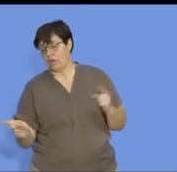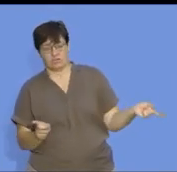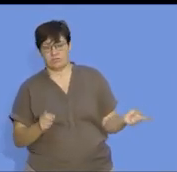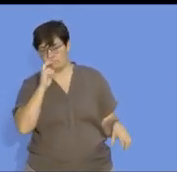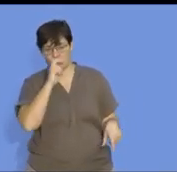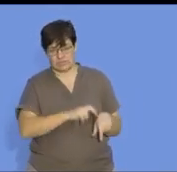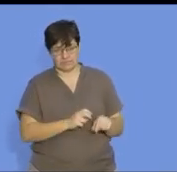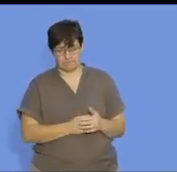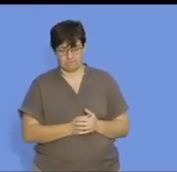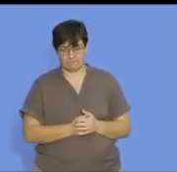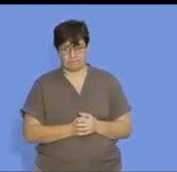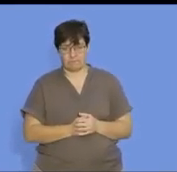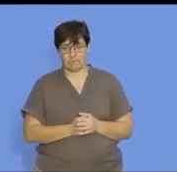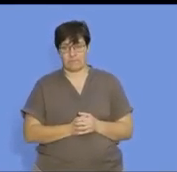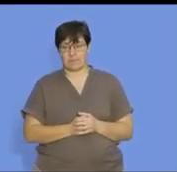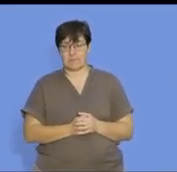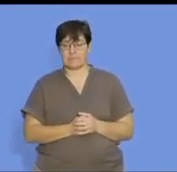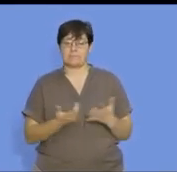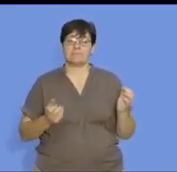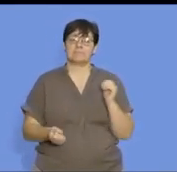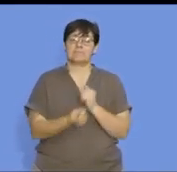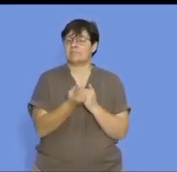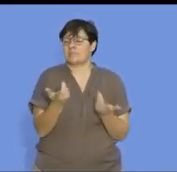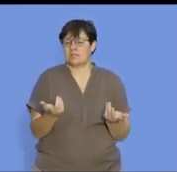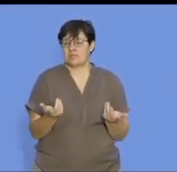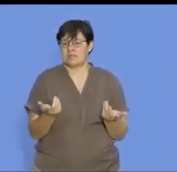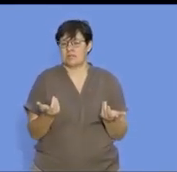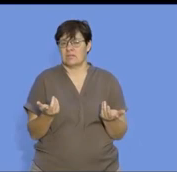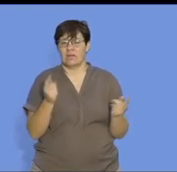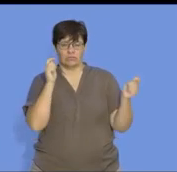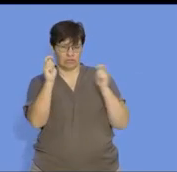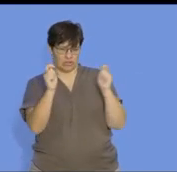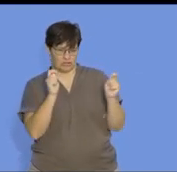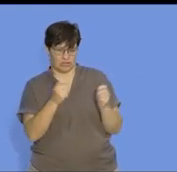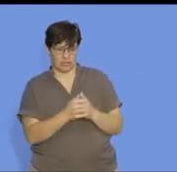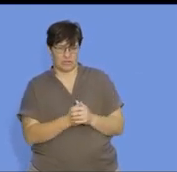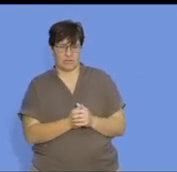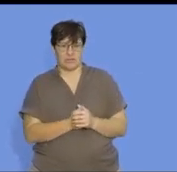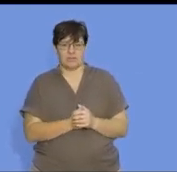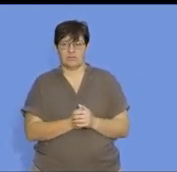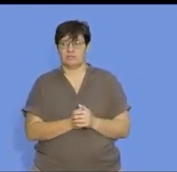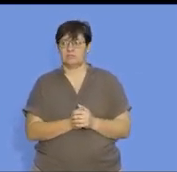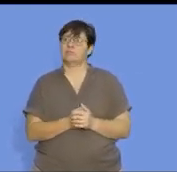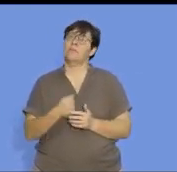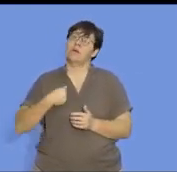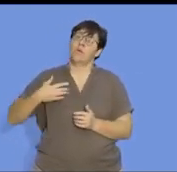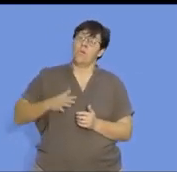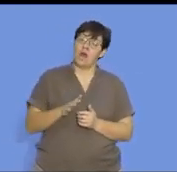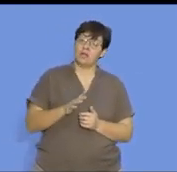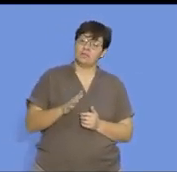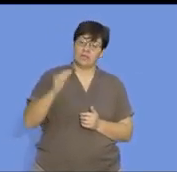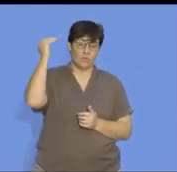okay? What happens though? Now we're going to change this up a little bit. I'm going to say to you, I want to know